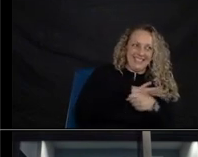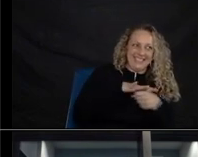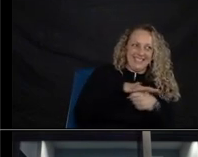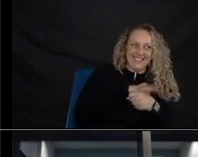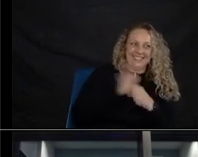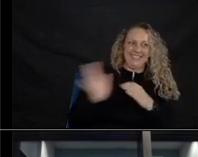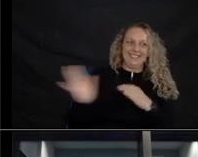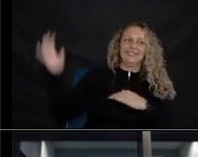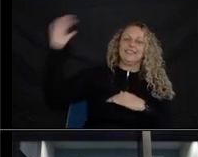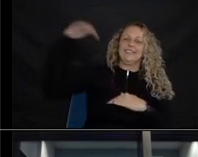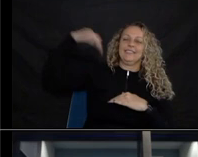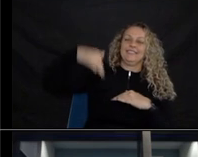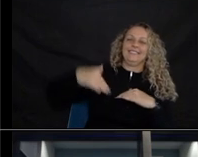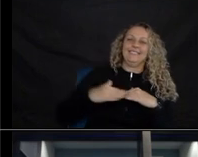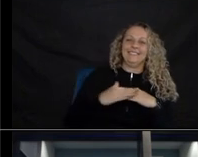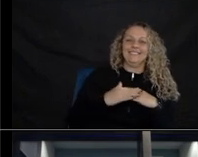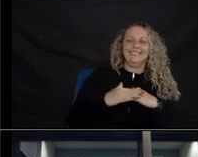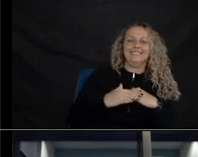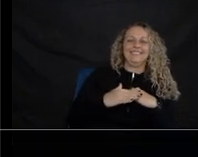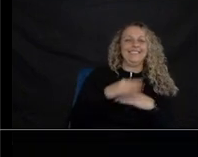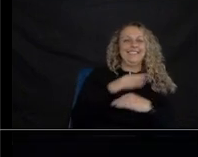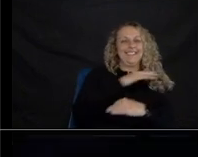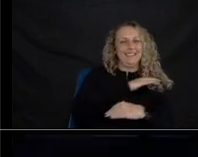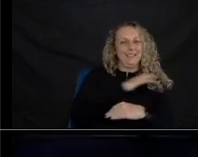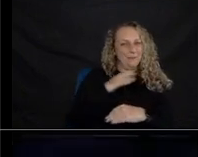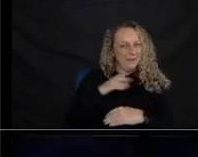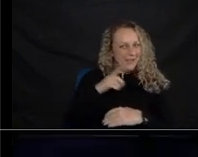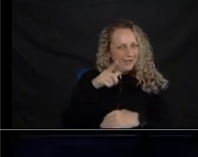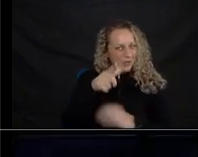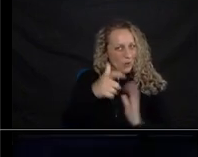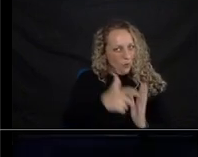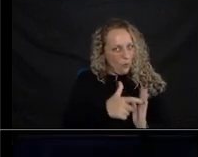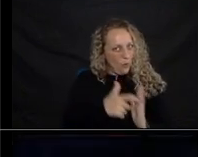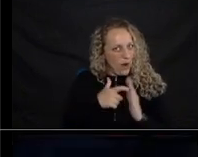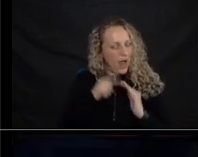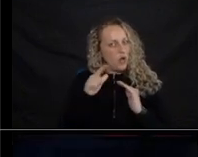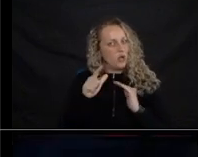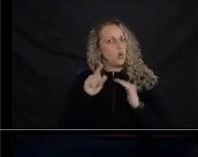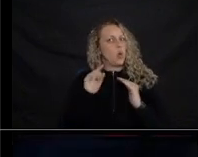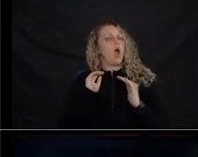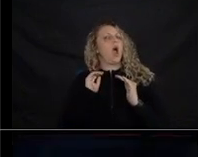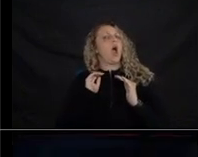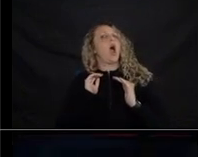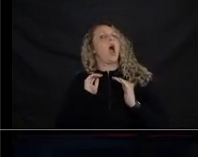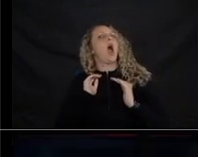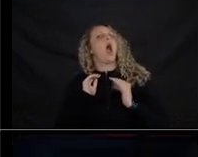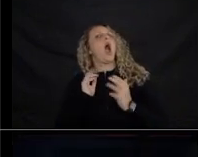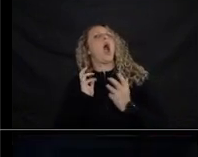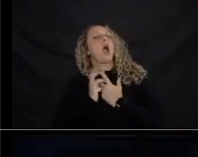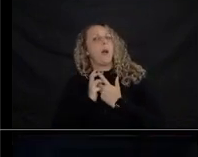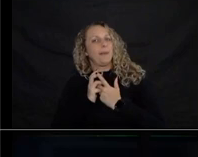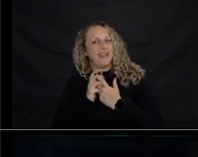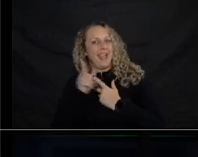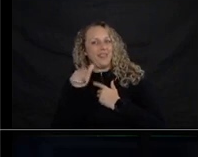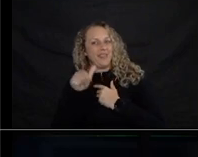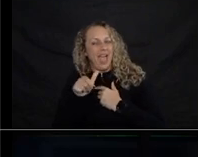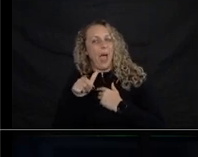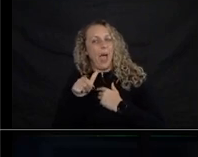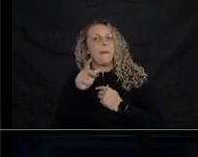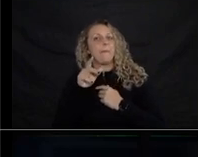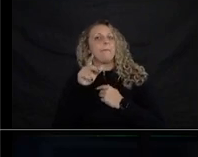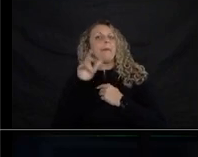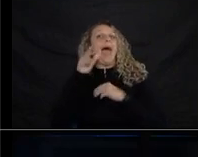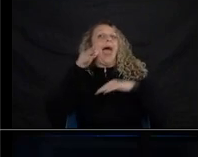runoff in a pre-development condition, it's required to accommodate this runoff in a post-development condition.